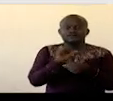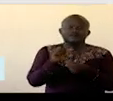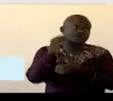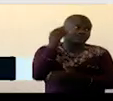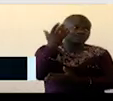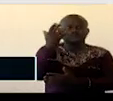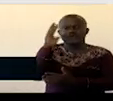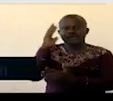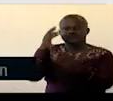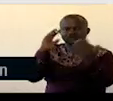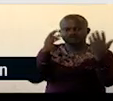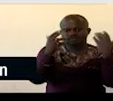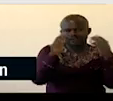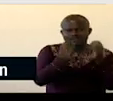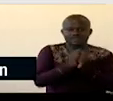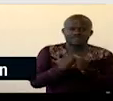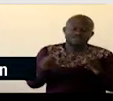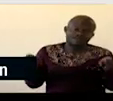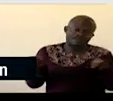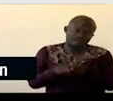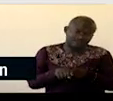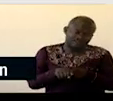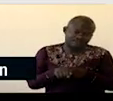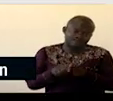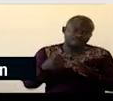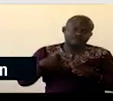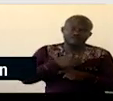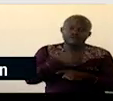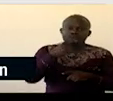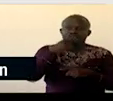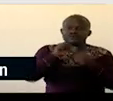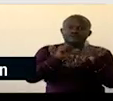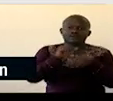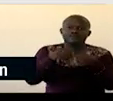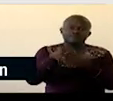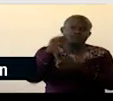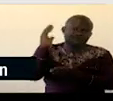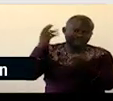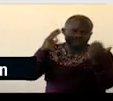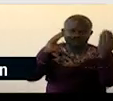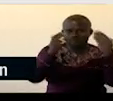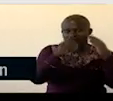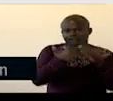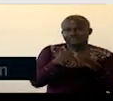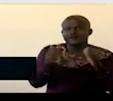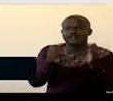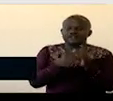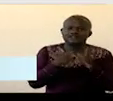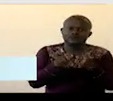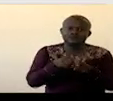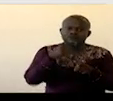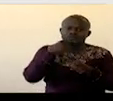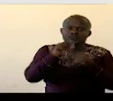plants. Like with plants, we talk about flowering plants. We also talk